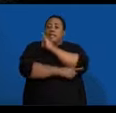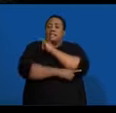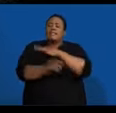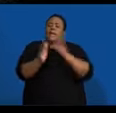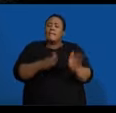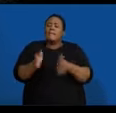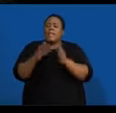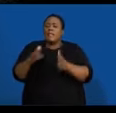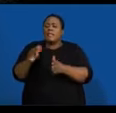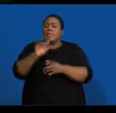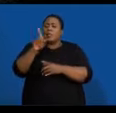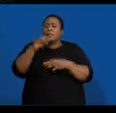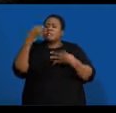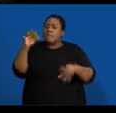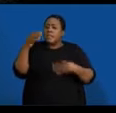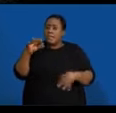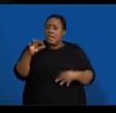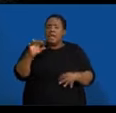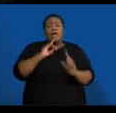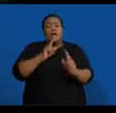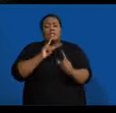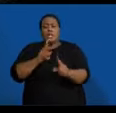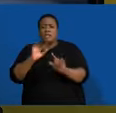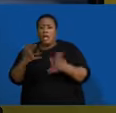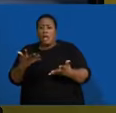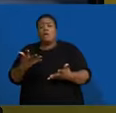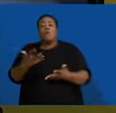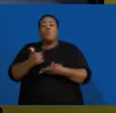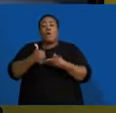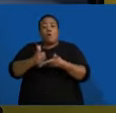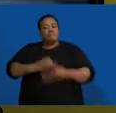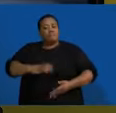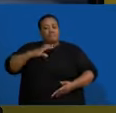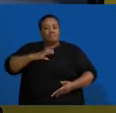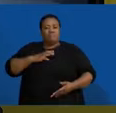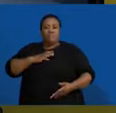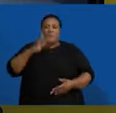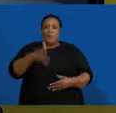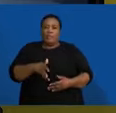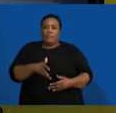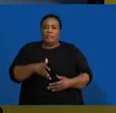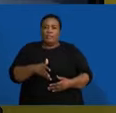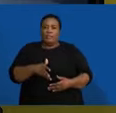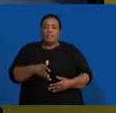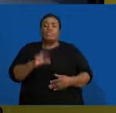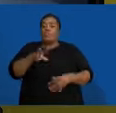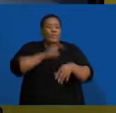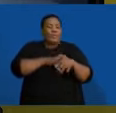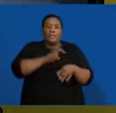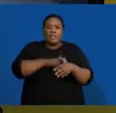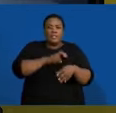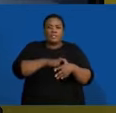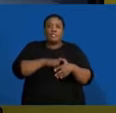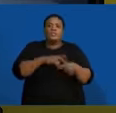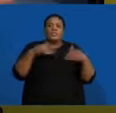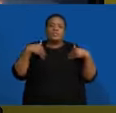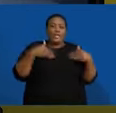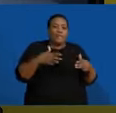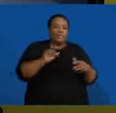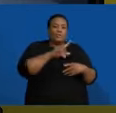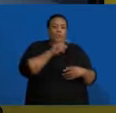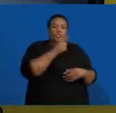the question paper in order to boost your confidence. Guys, there is no need for you to start with